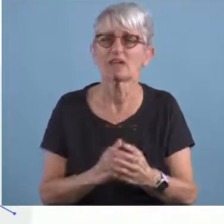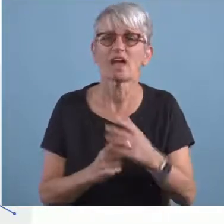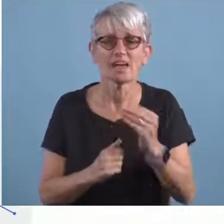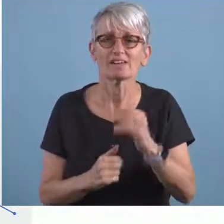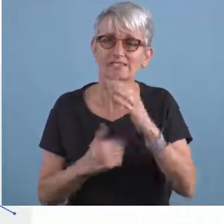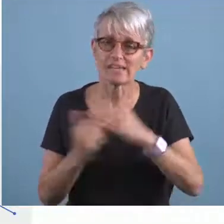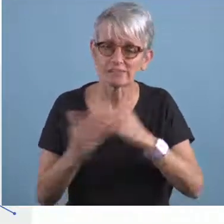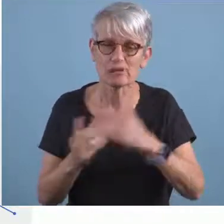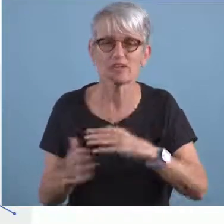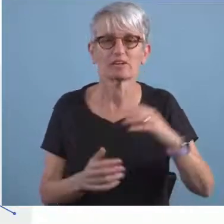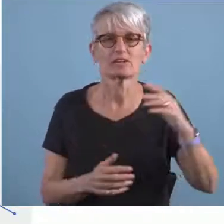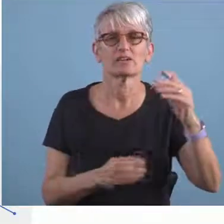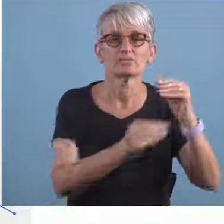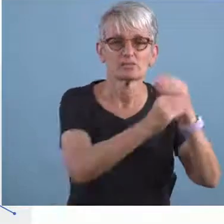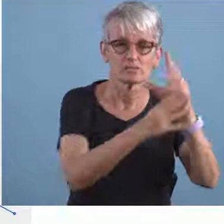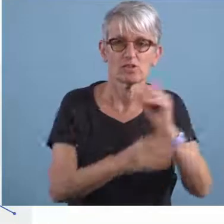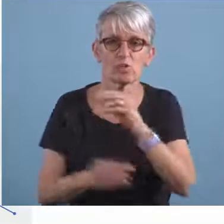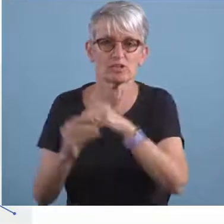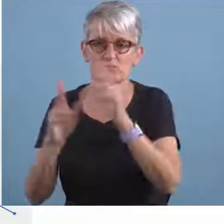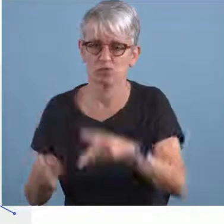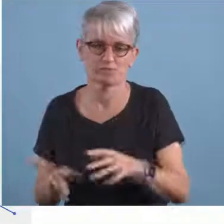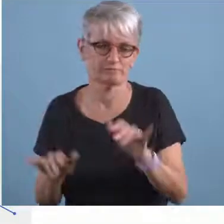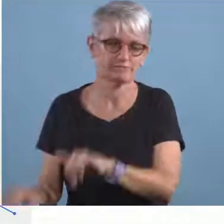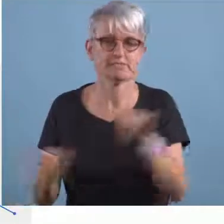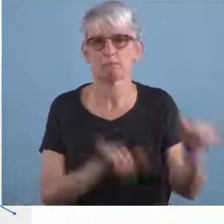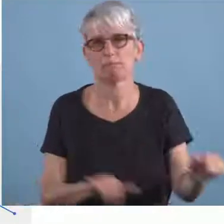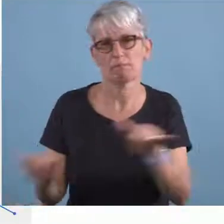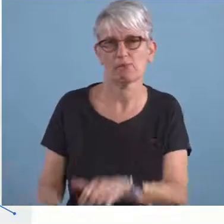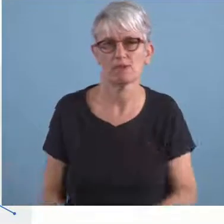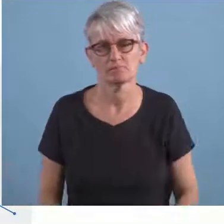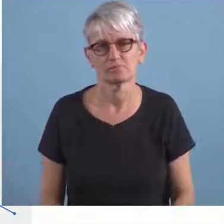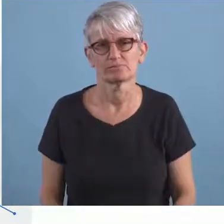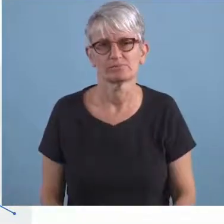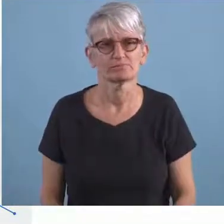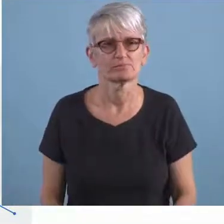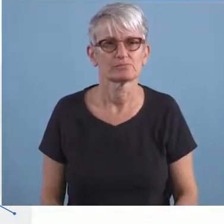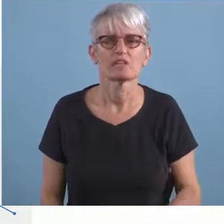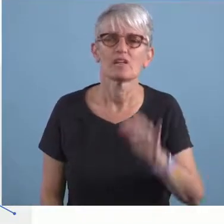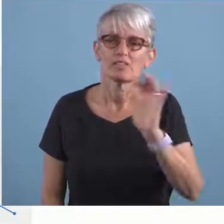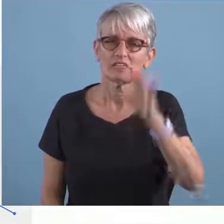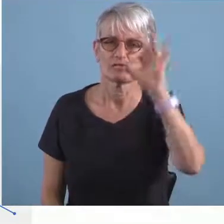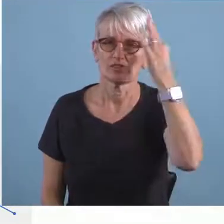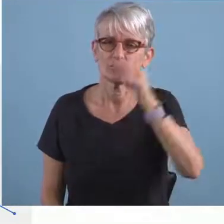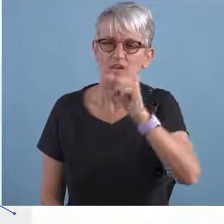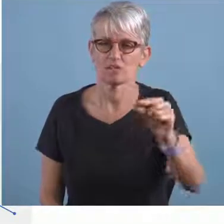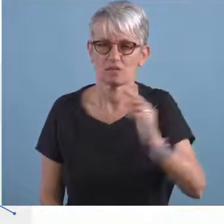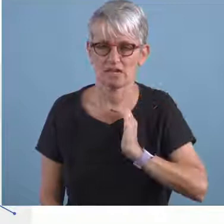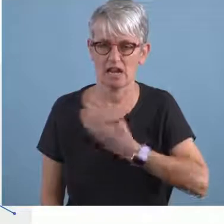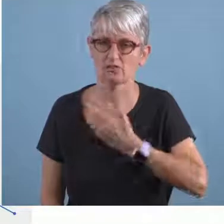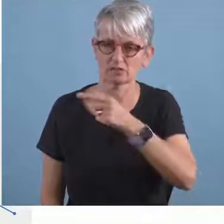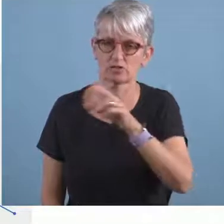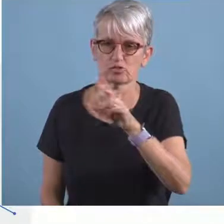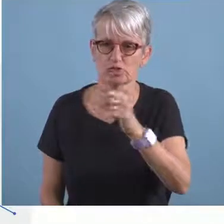in-person condition or the telepractice condition. And this is the kind of information our federal government wants to know to